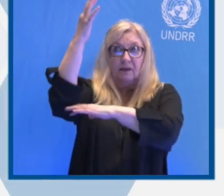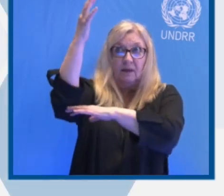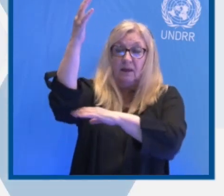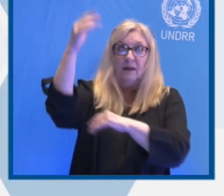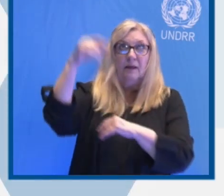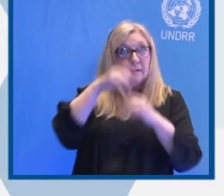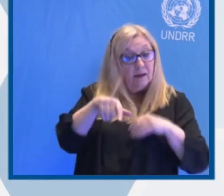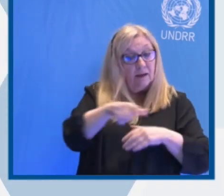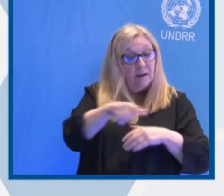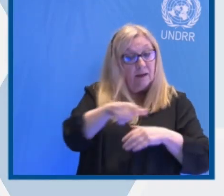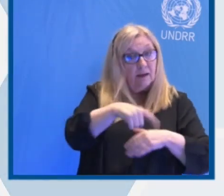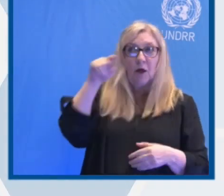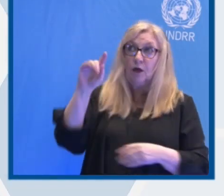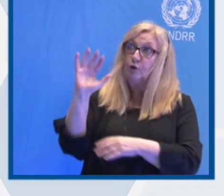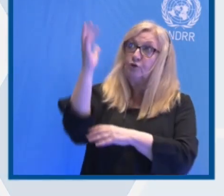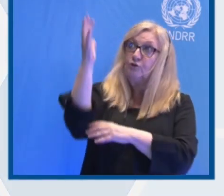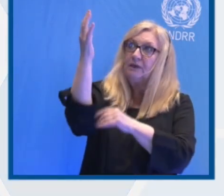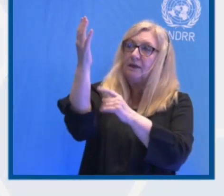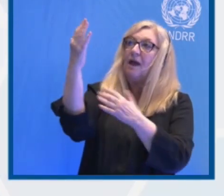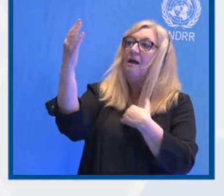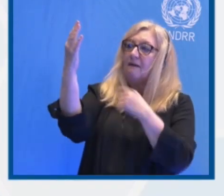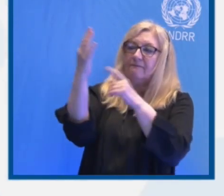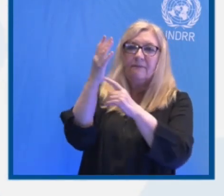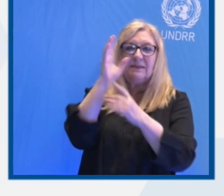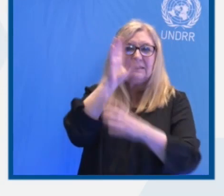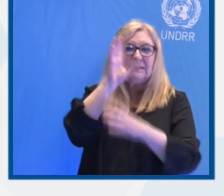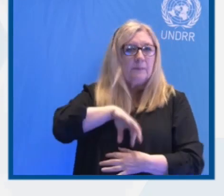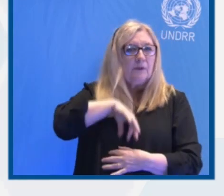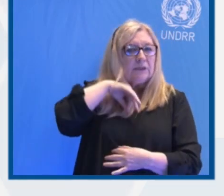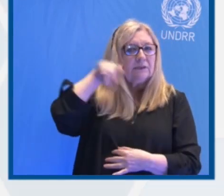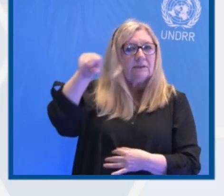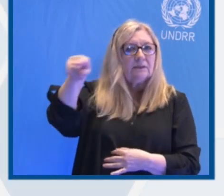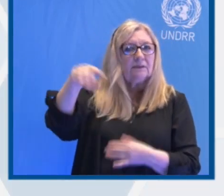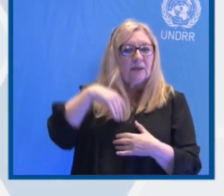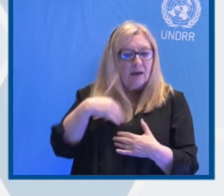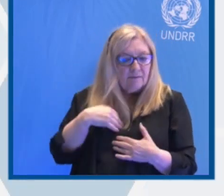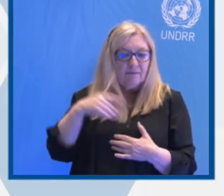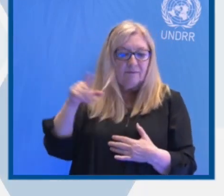they said the government has to do like 1.4 million US dollars to cut the tree.